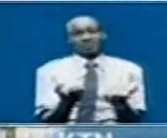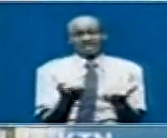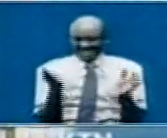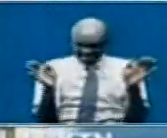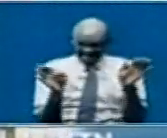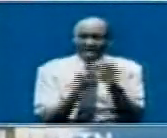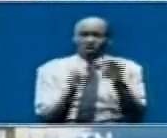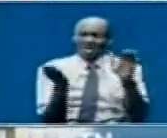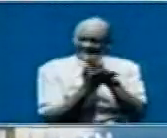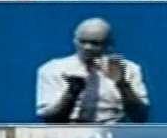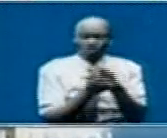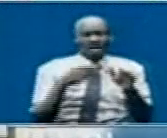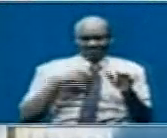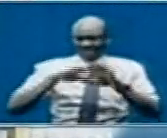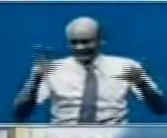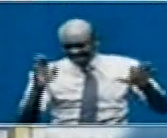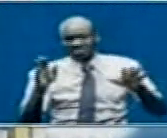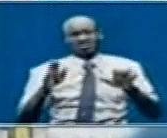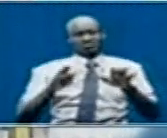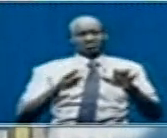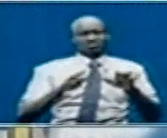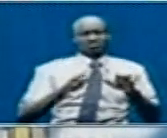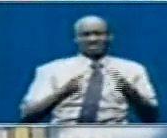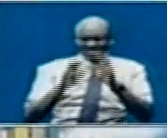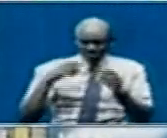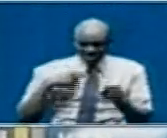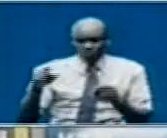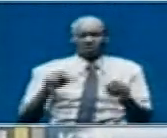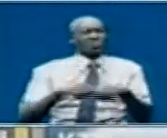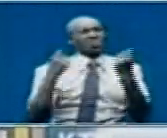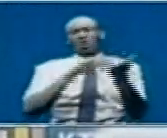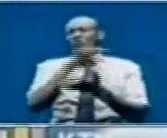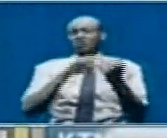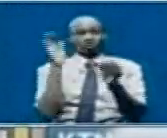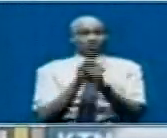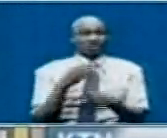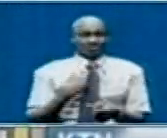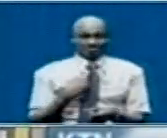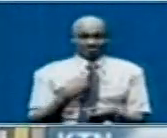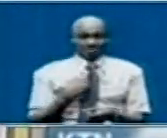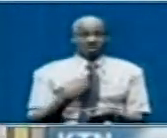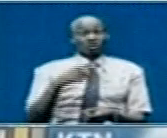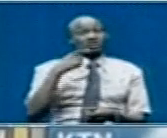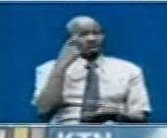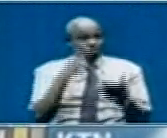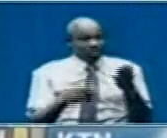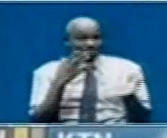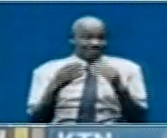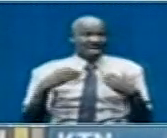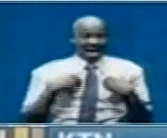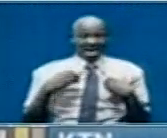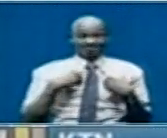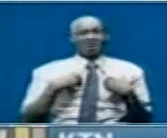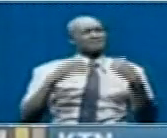record system or a land administration system gone completely haywire. Chance is that we may have a very